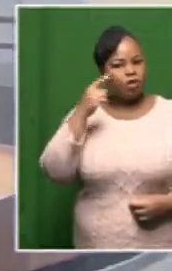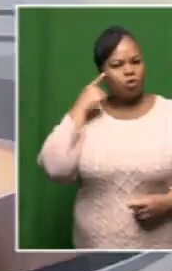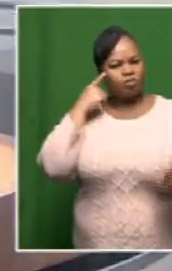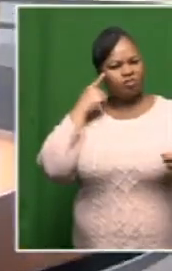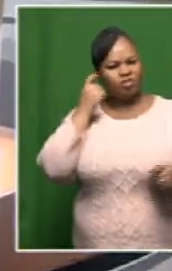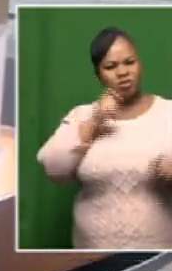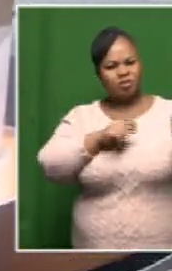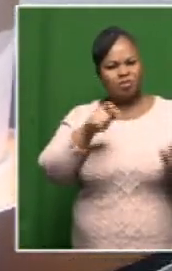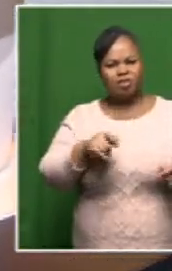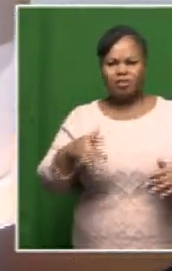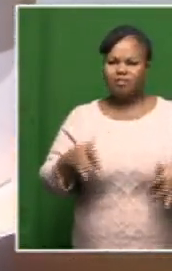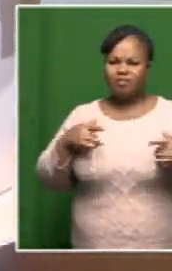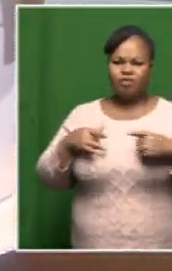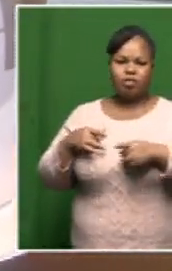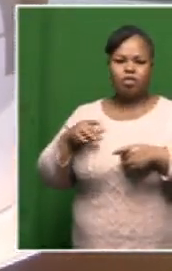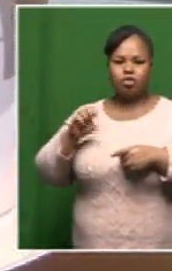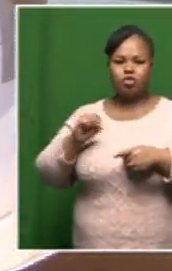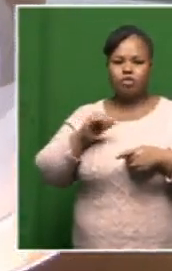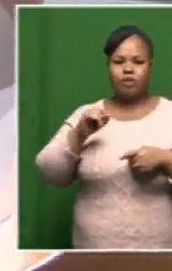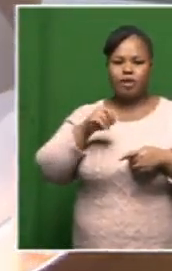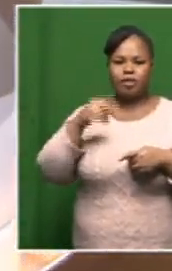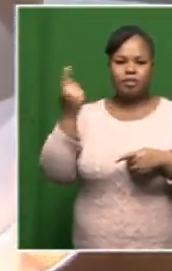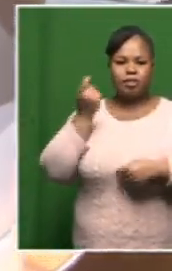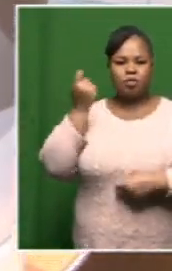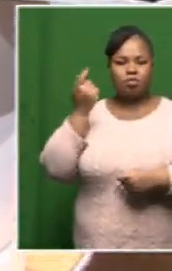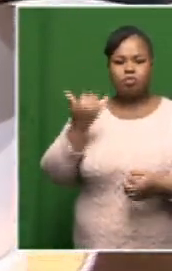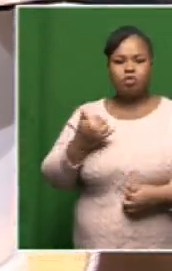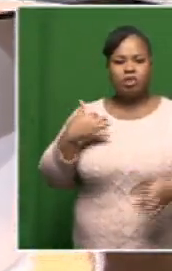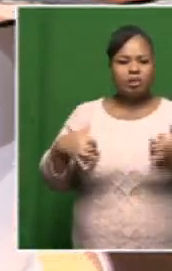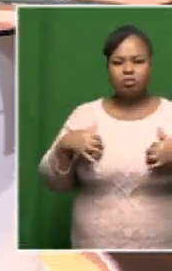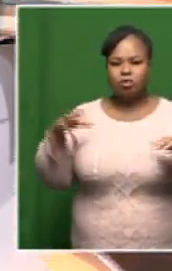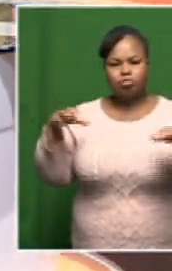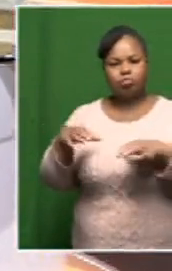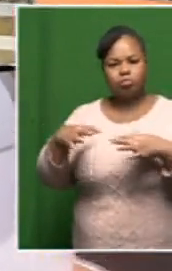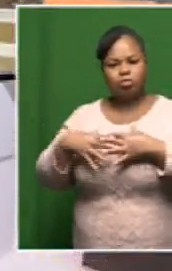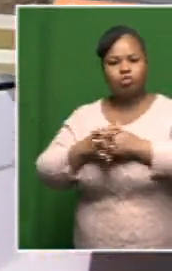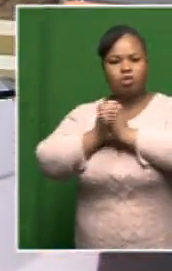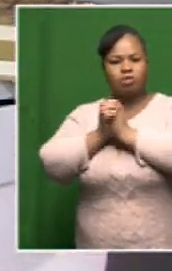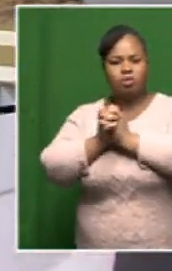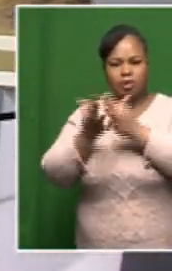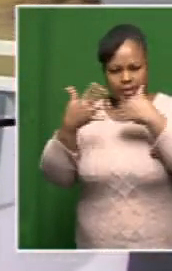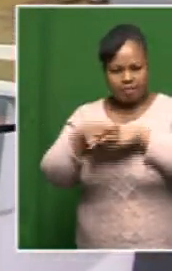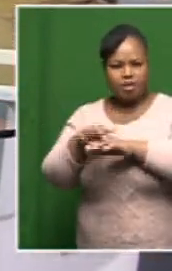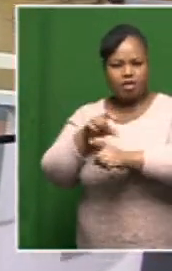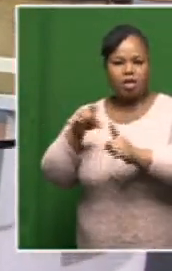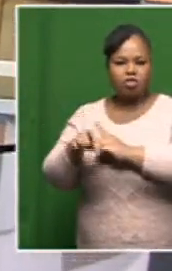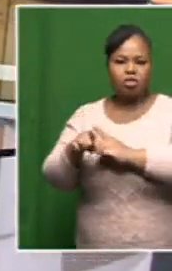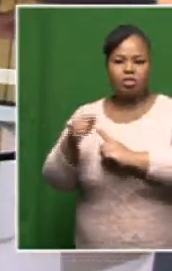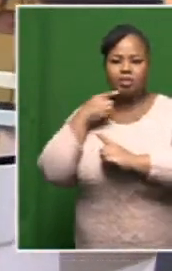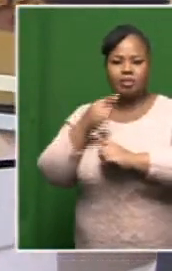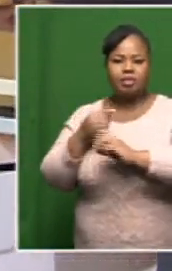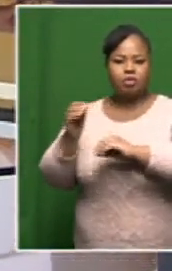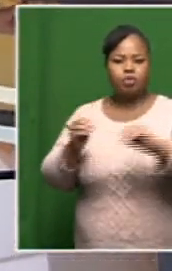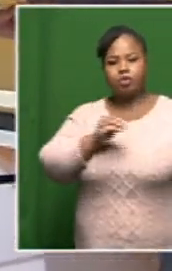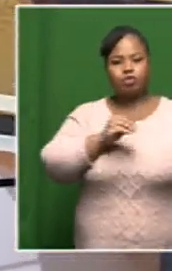man, these people, they're in Sophiatown, they are creating a great vibe, they are together, mixed cultures. They're like, San Susala, we're